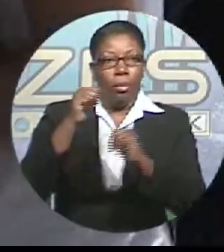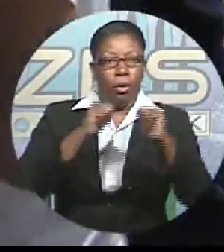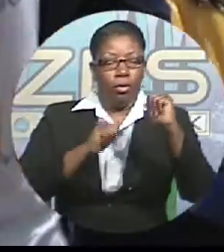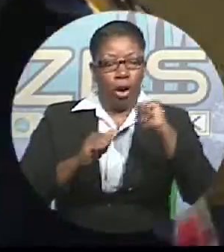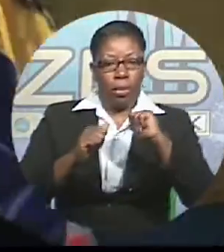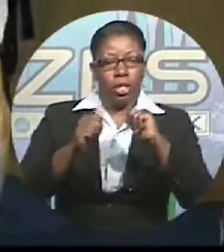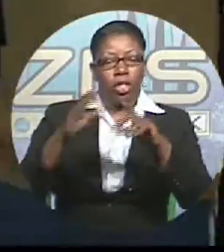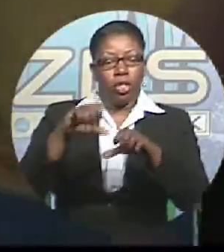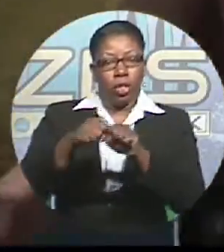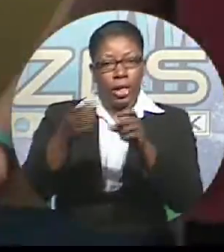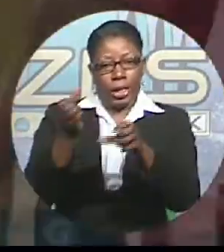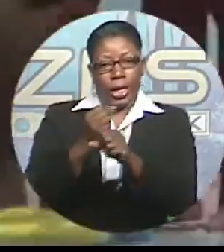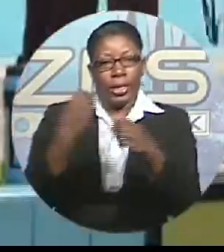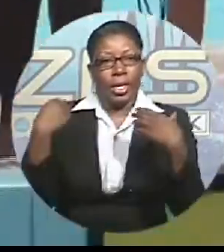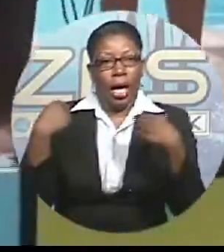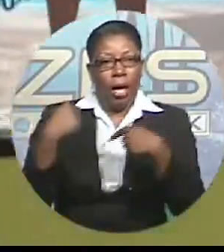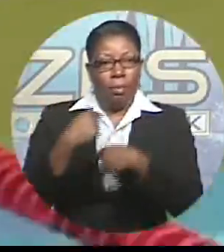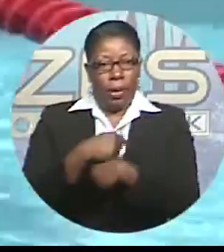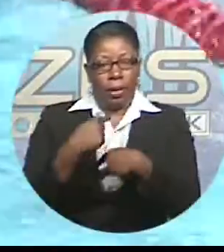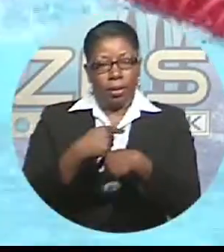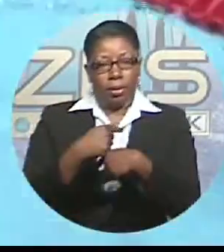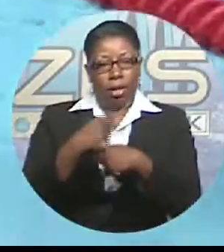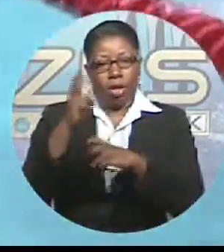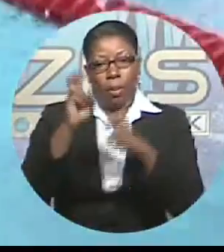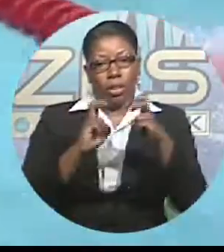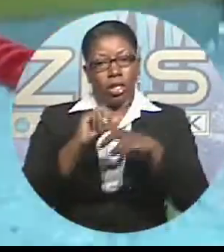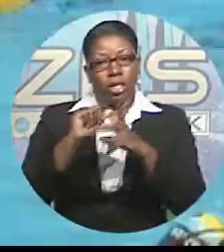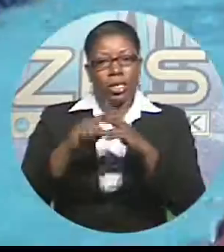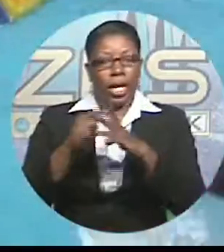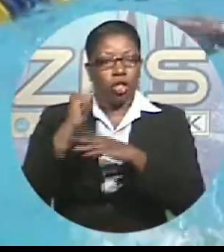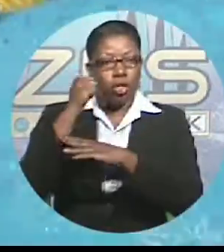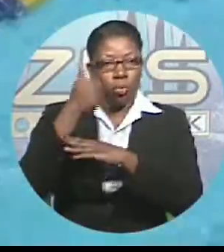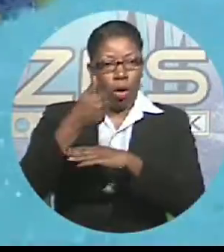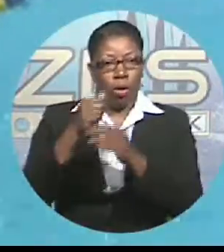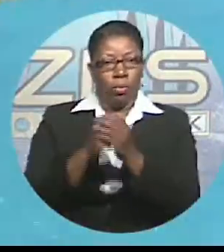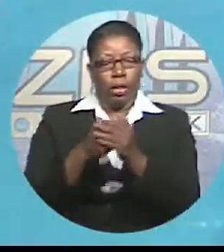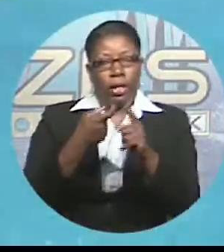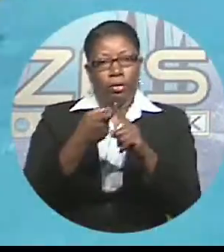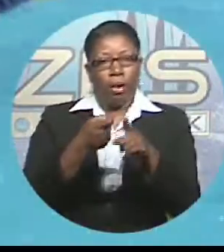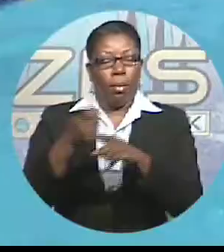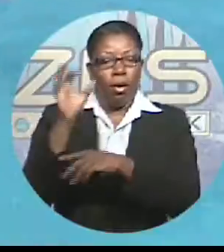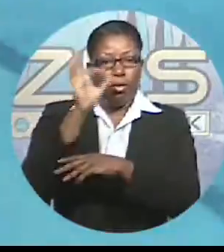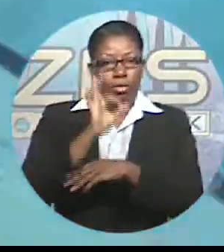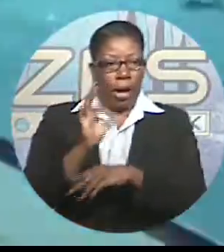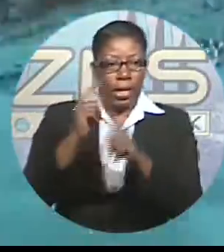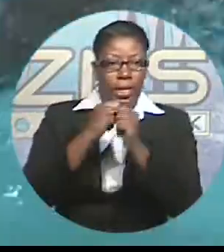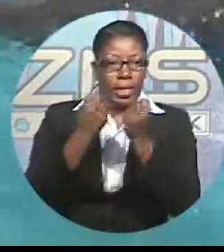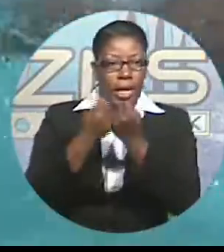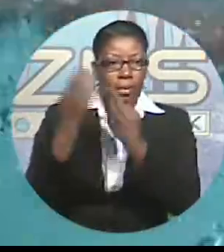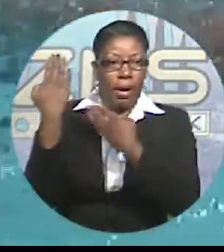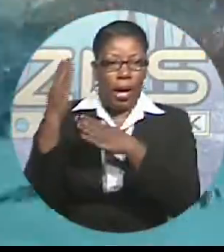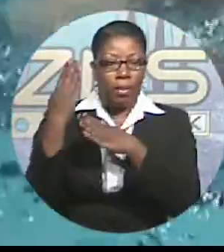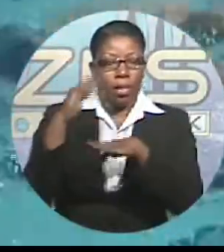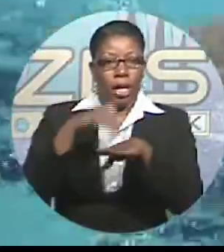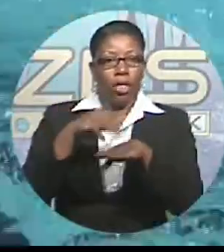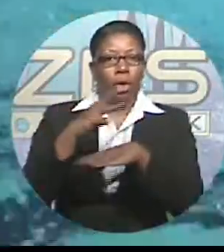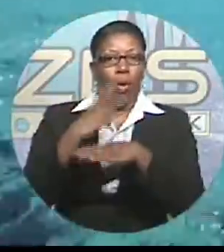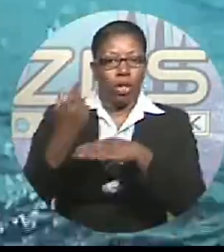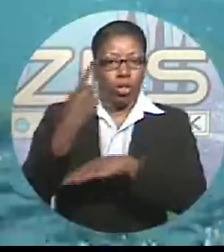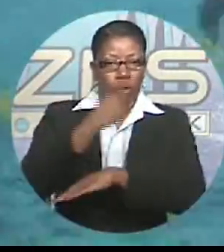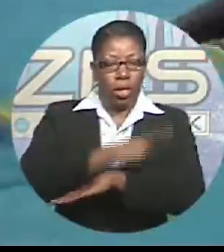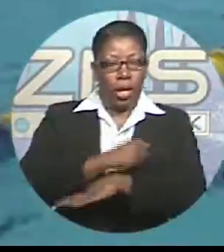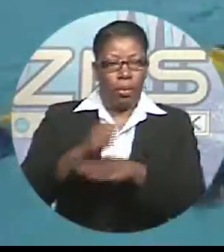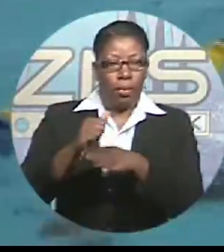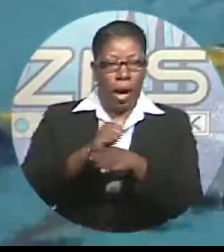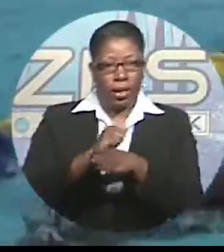as competition starts tomorrow. For the first time since Friday, Team Bahamas got a chance to hit the water today. Today's practice